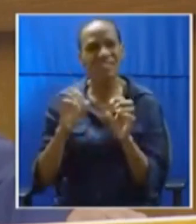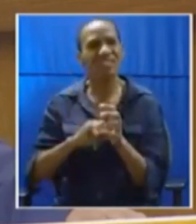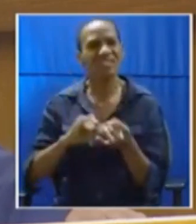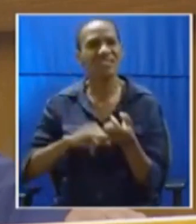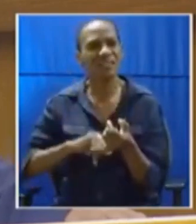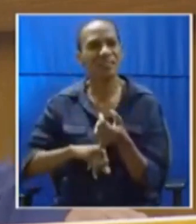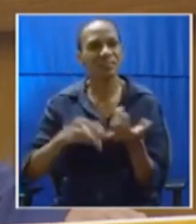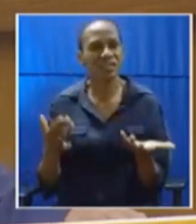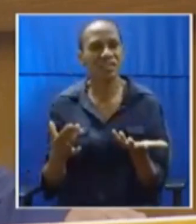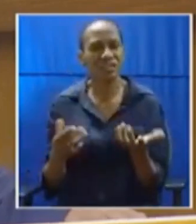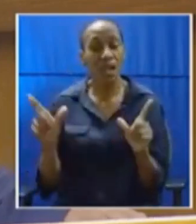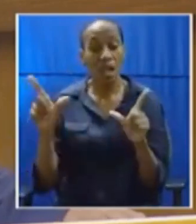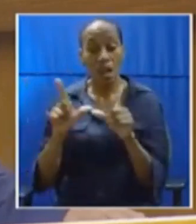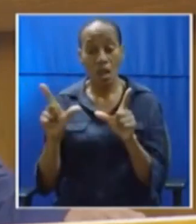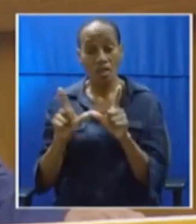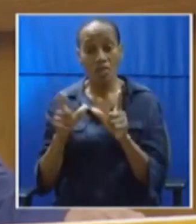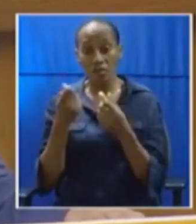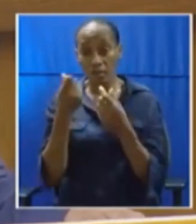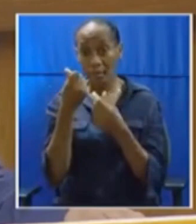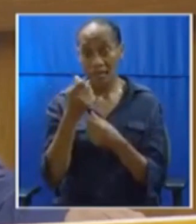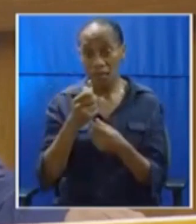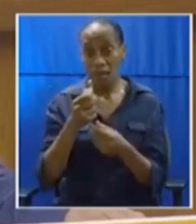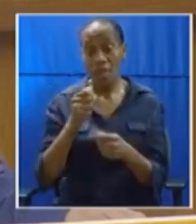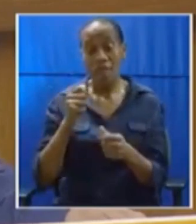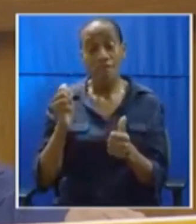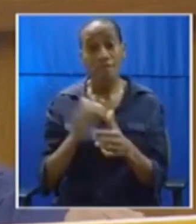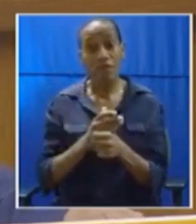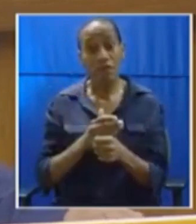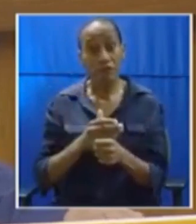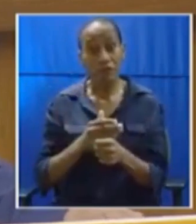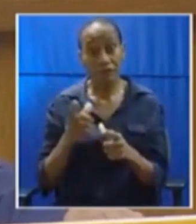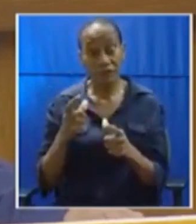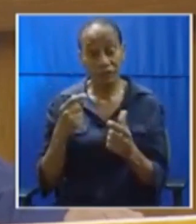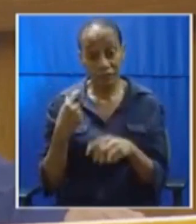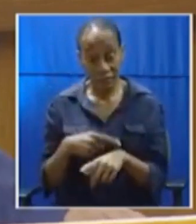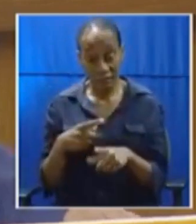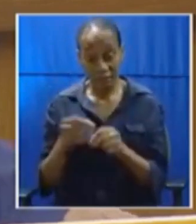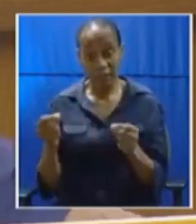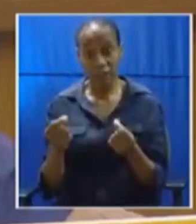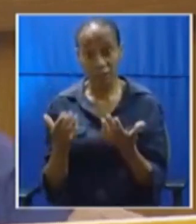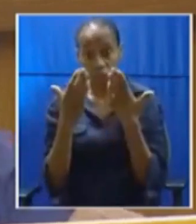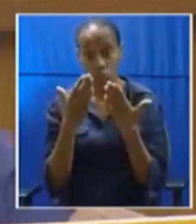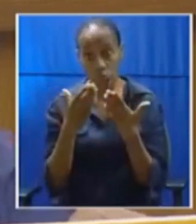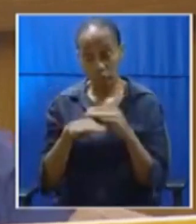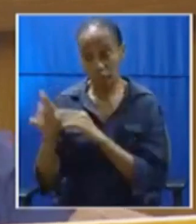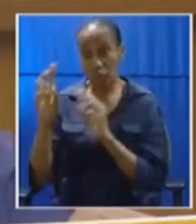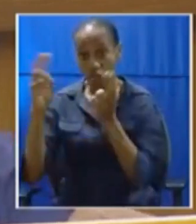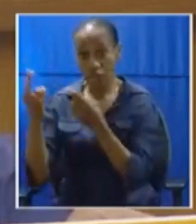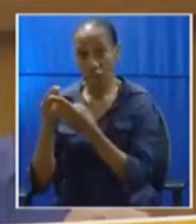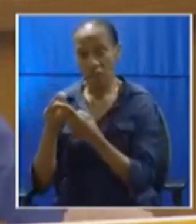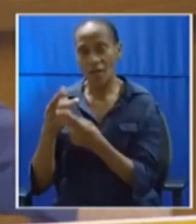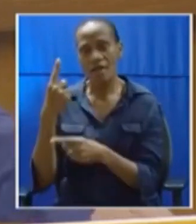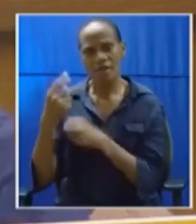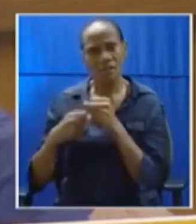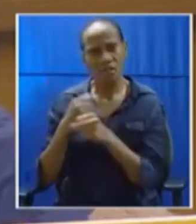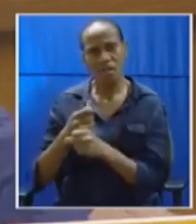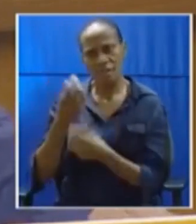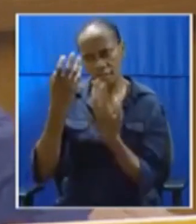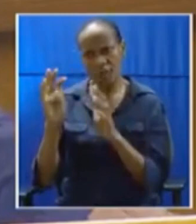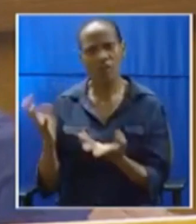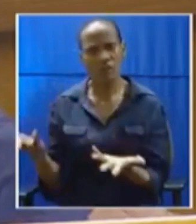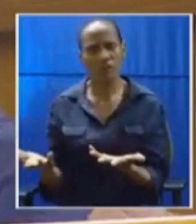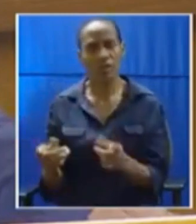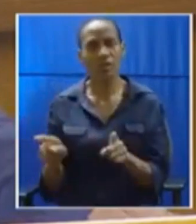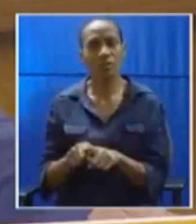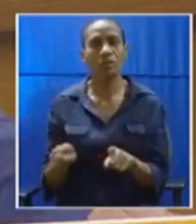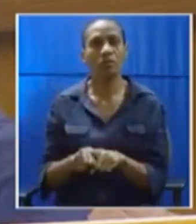licensing fees for first-time applicants, something that is preventing our young people from getting jobs. Our bursaries to learners from low-income families